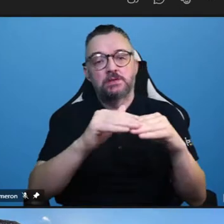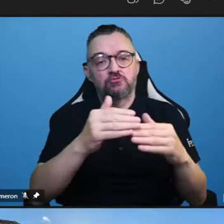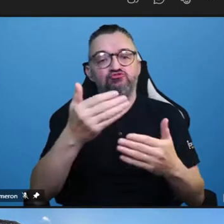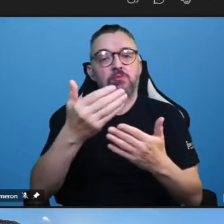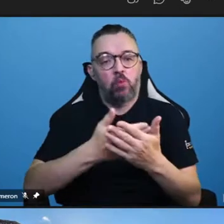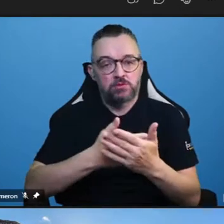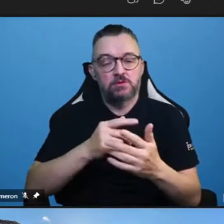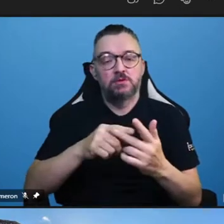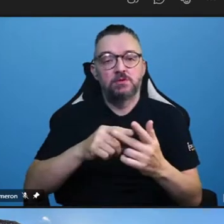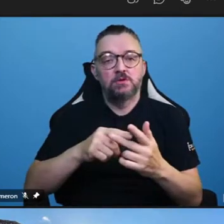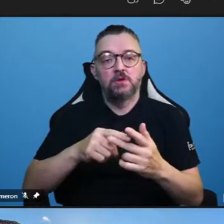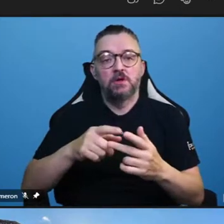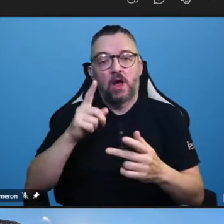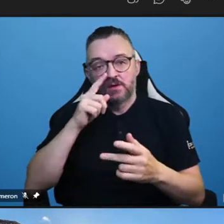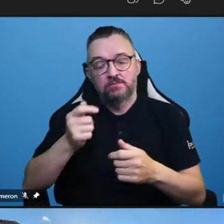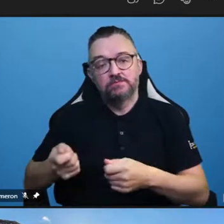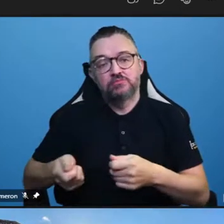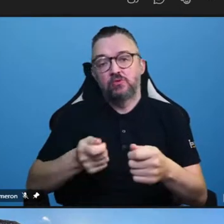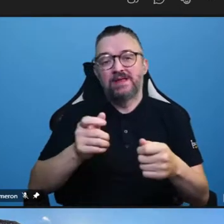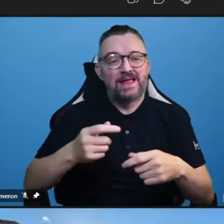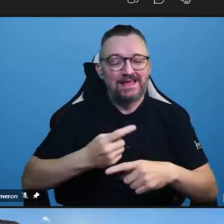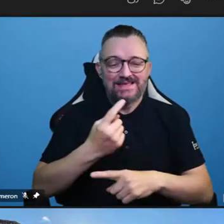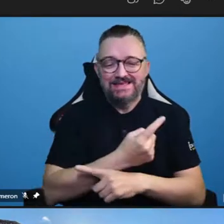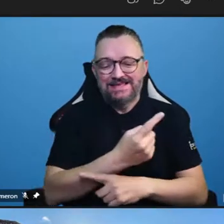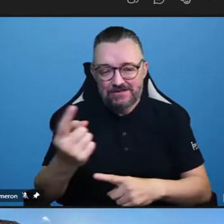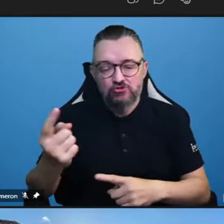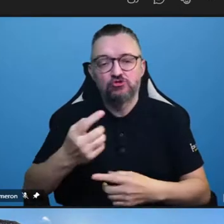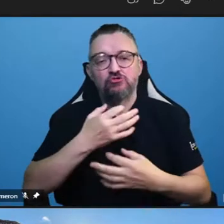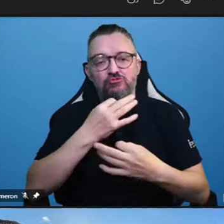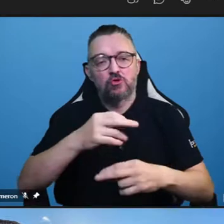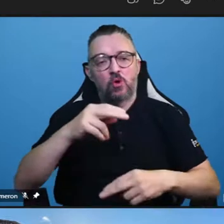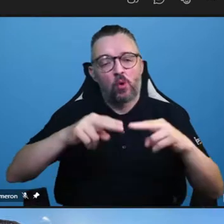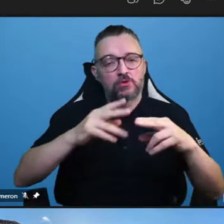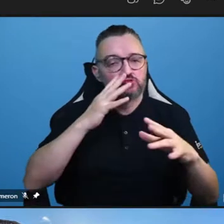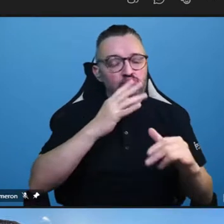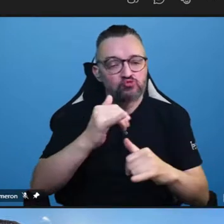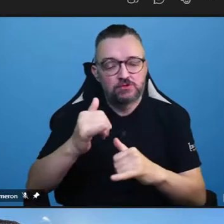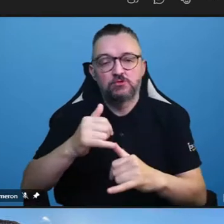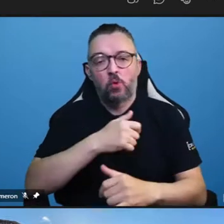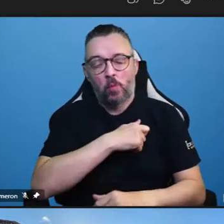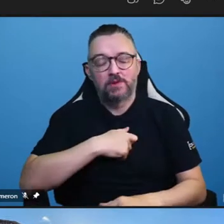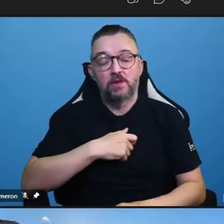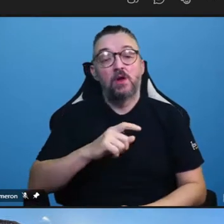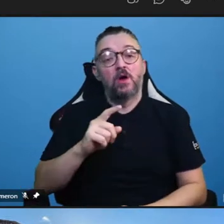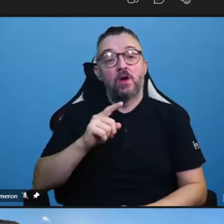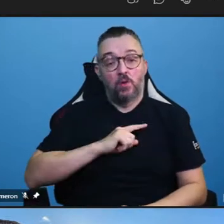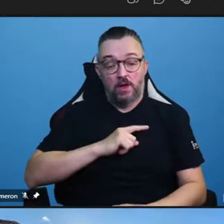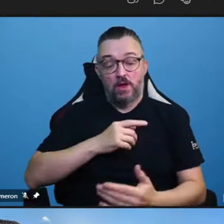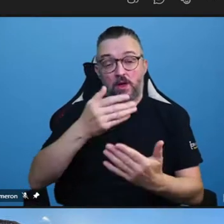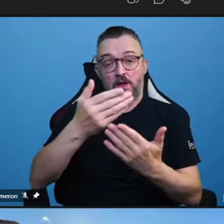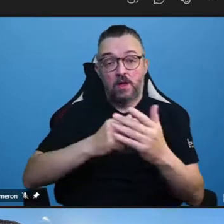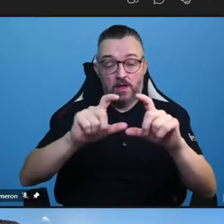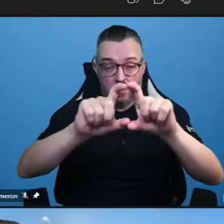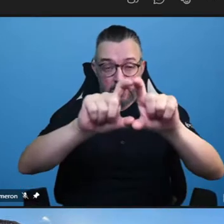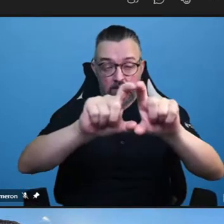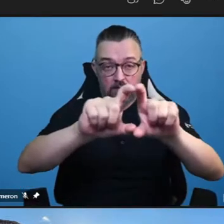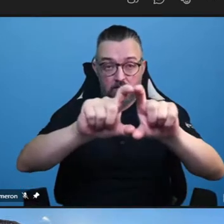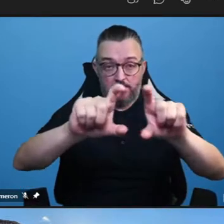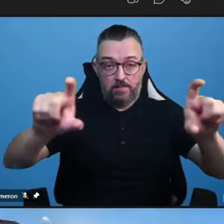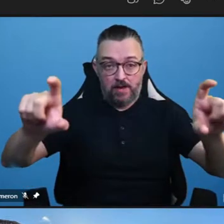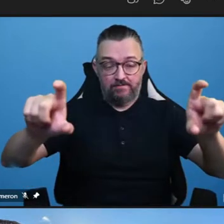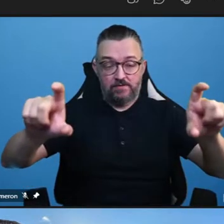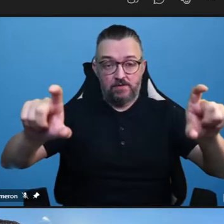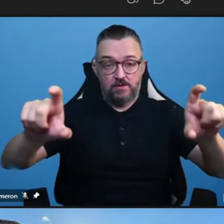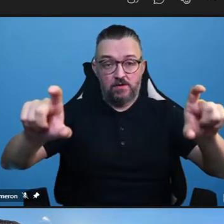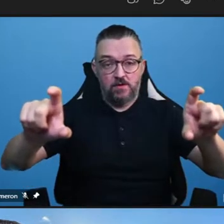brought to every Risk and Audit Scrutiny Committee. The purpose of the report is set out in paragraph 1.1, and it's